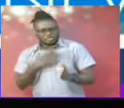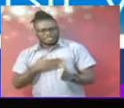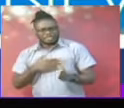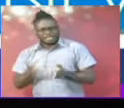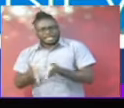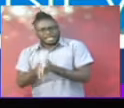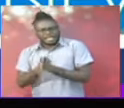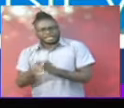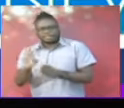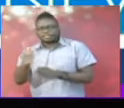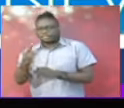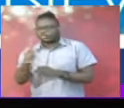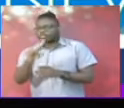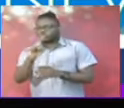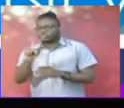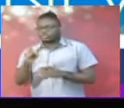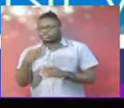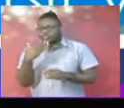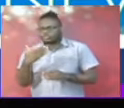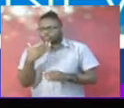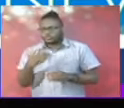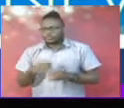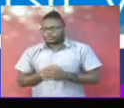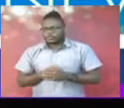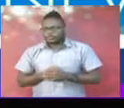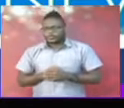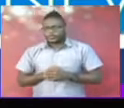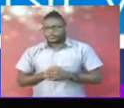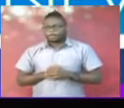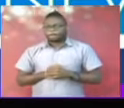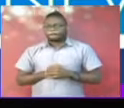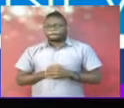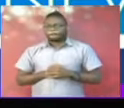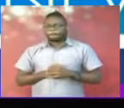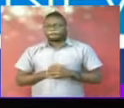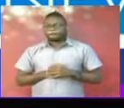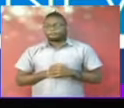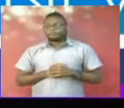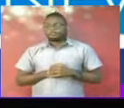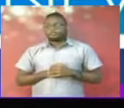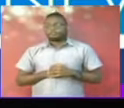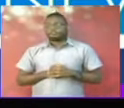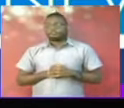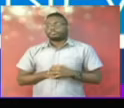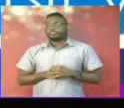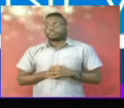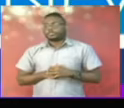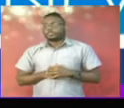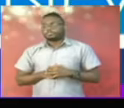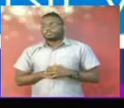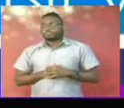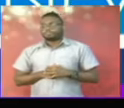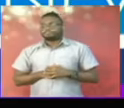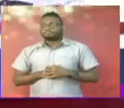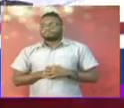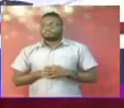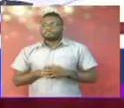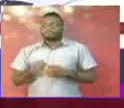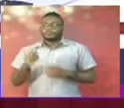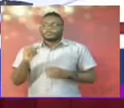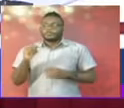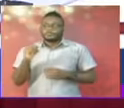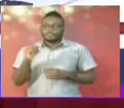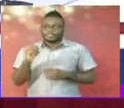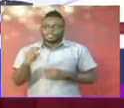My second question will be based on the answer I get, you see. I don't know what the second question is at this point. Okay, so we'll come back to you for your second